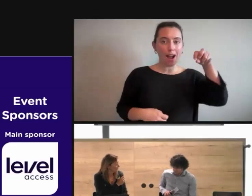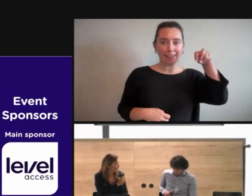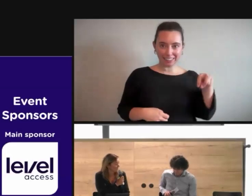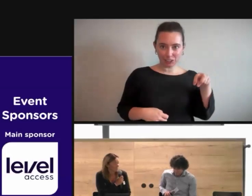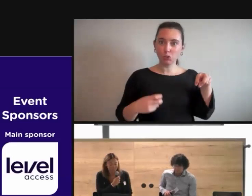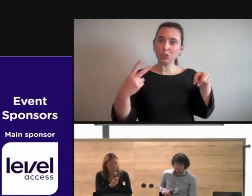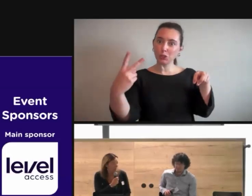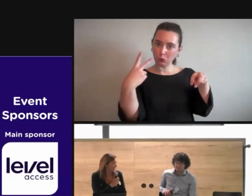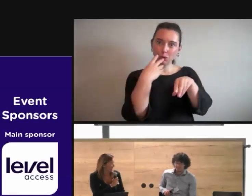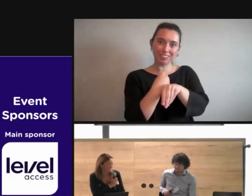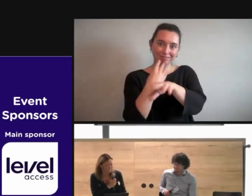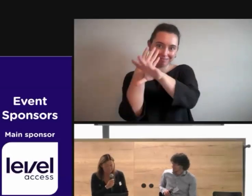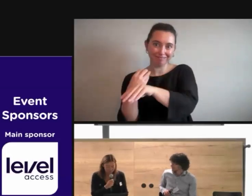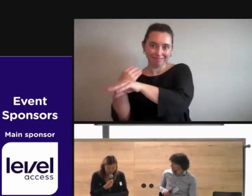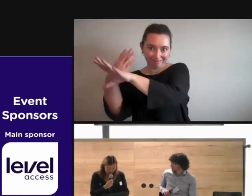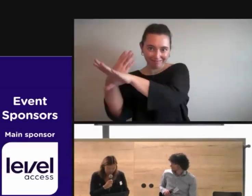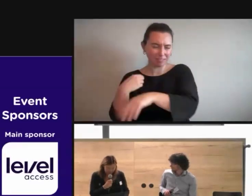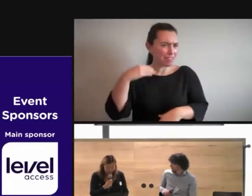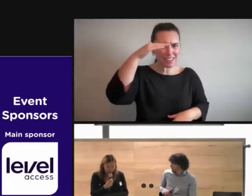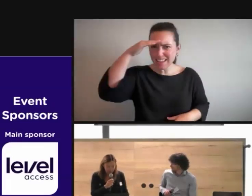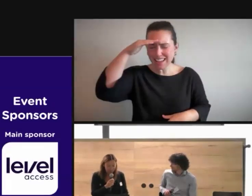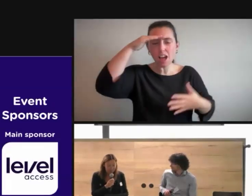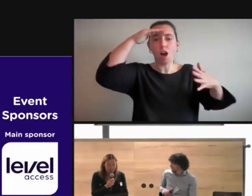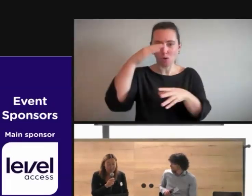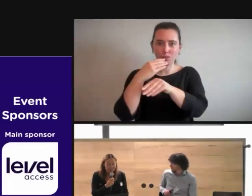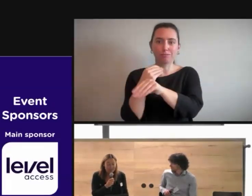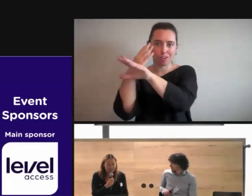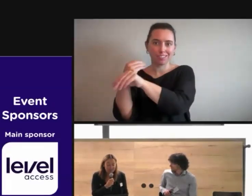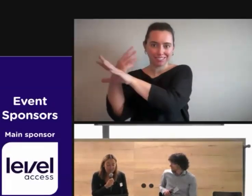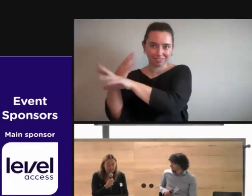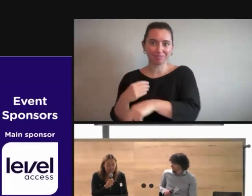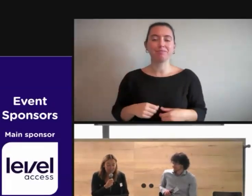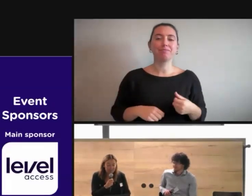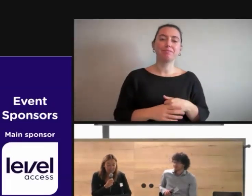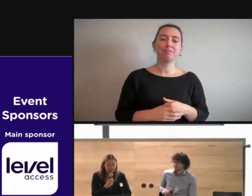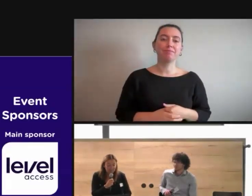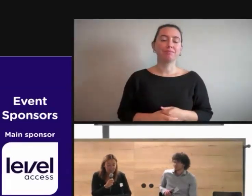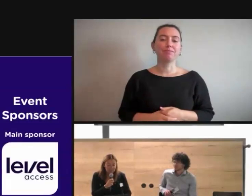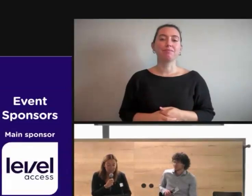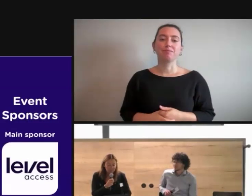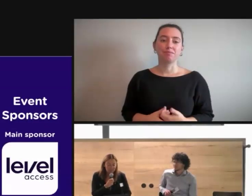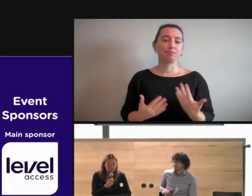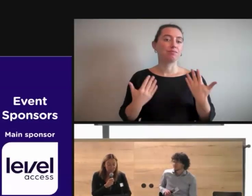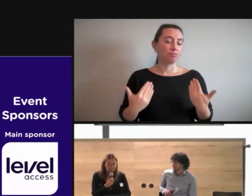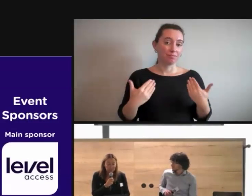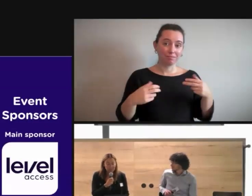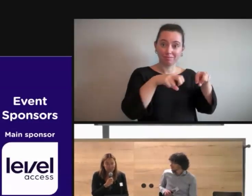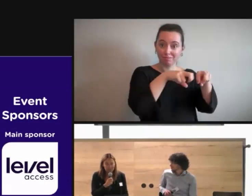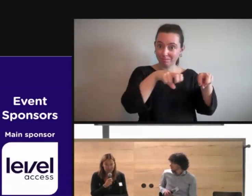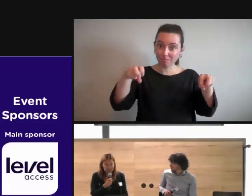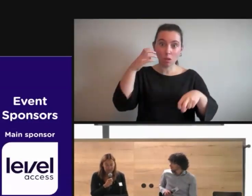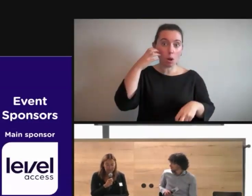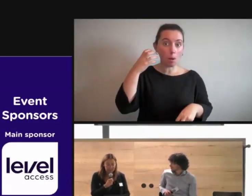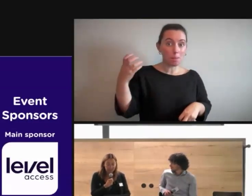to catch up with my notes. So thanks for bearing with me. This session is about mobile app